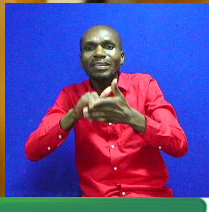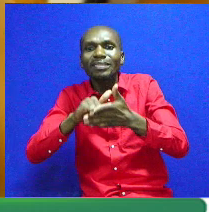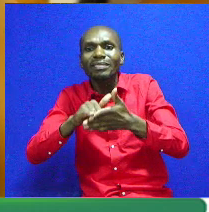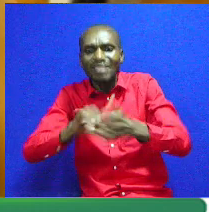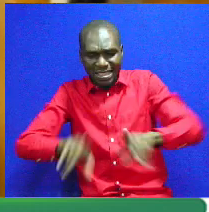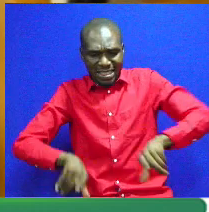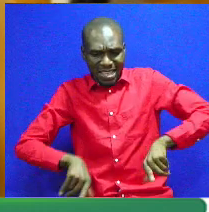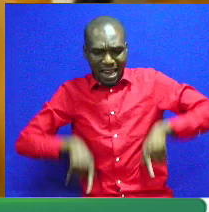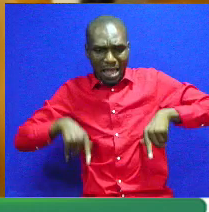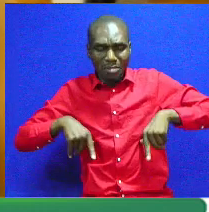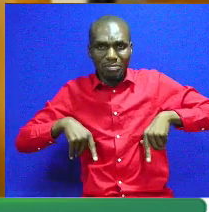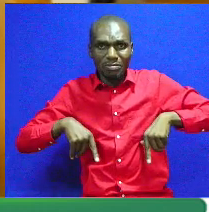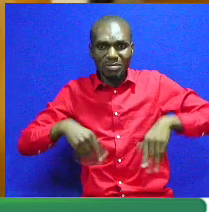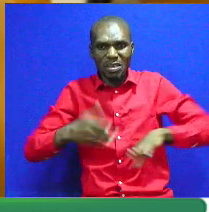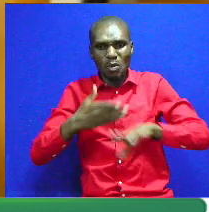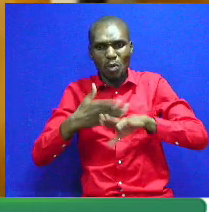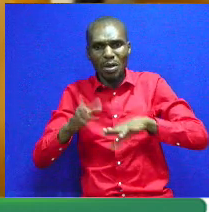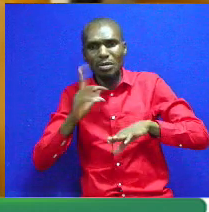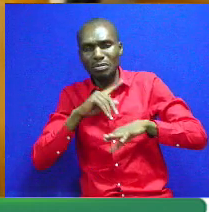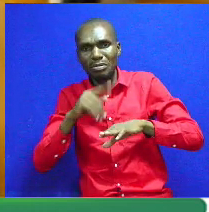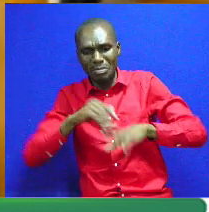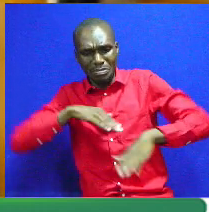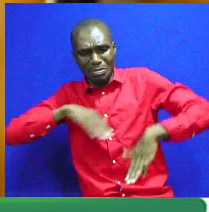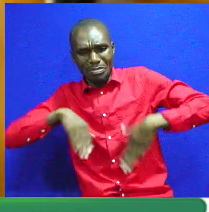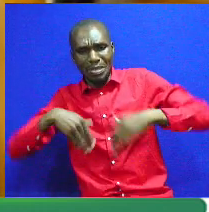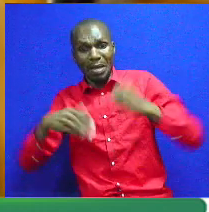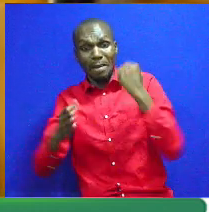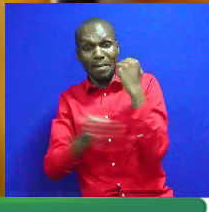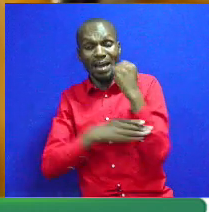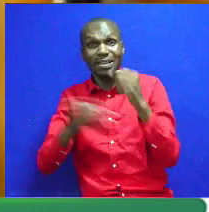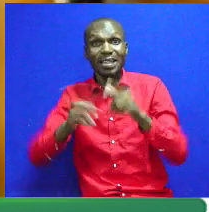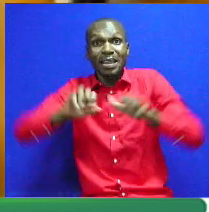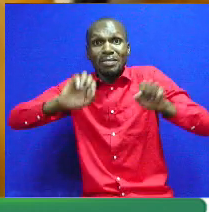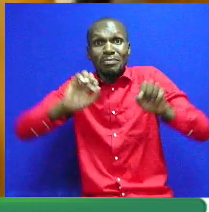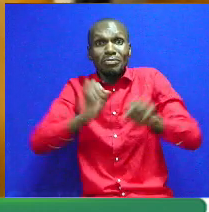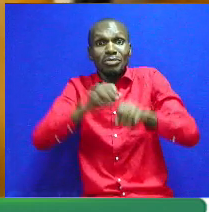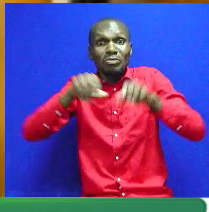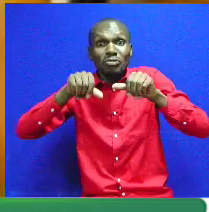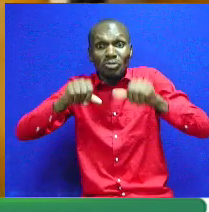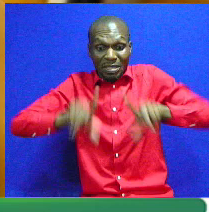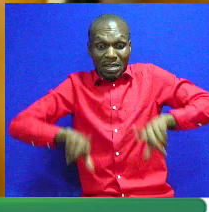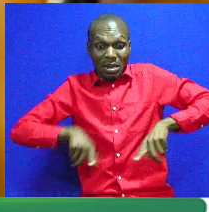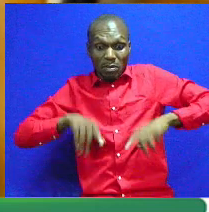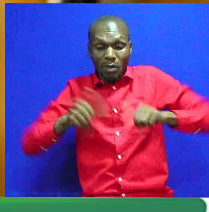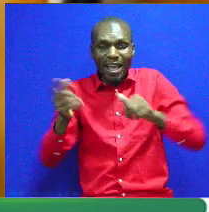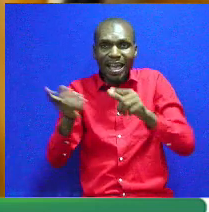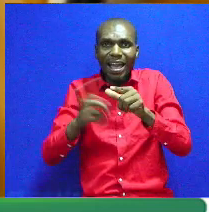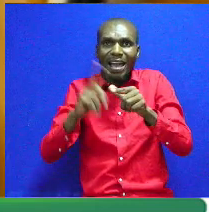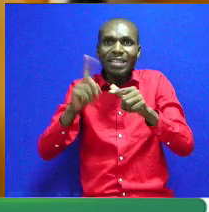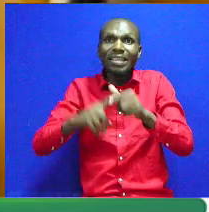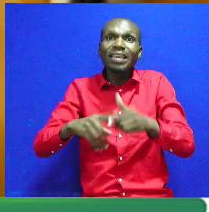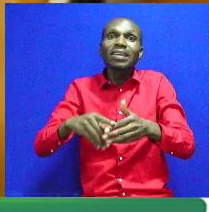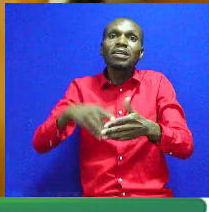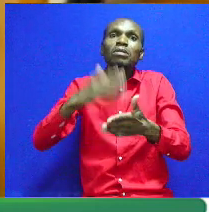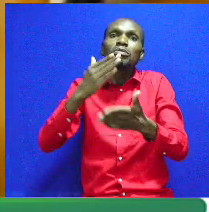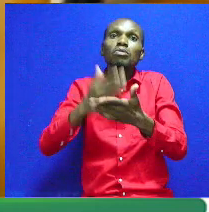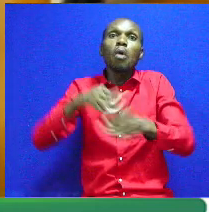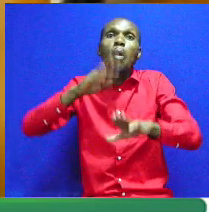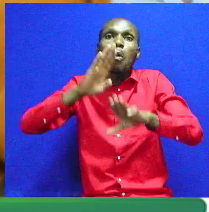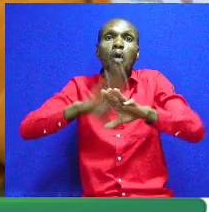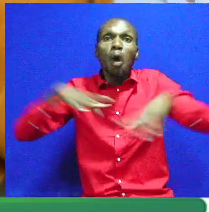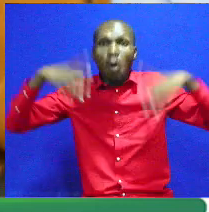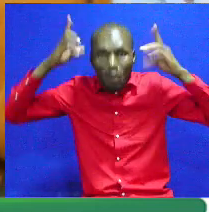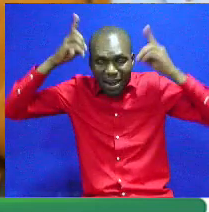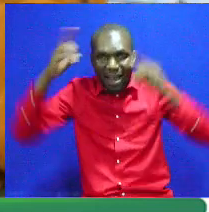life where they've lost it in terms of character. They are not able to stand for themselves. They can't make the right choices, and that is a